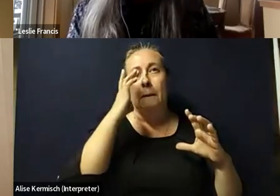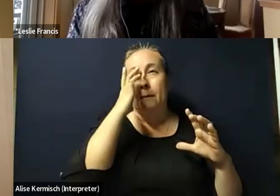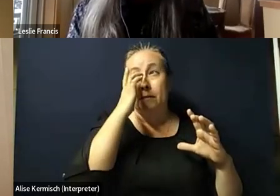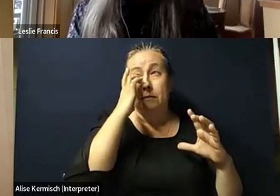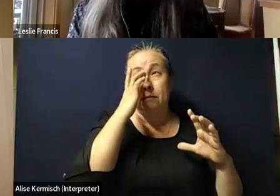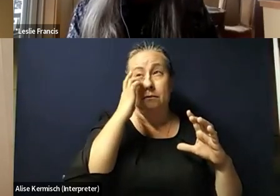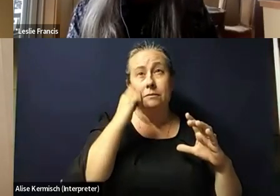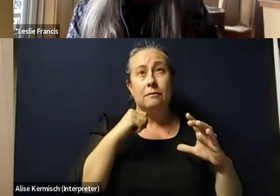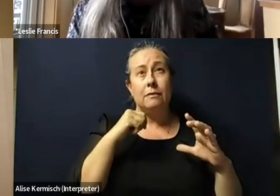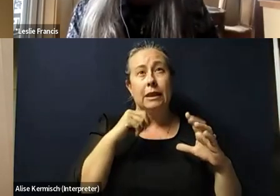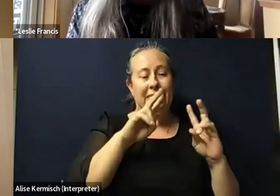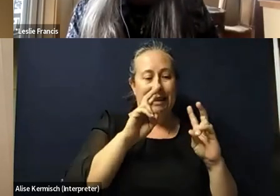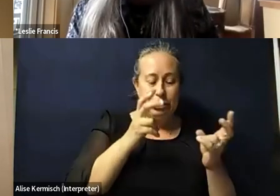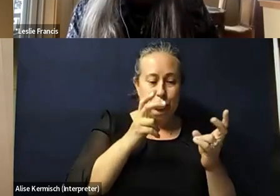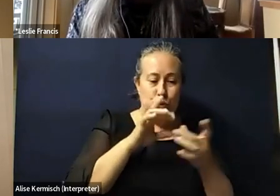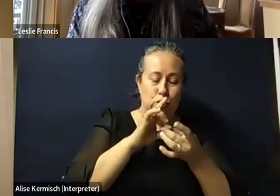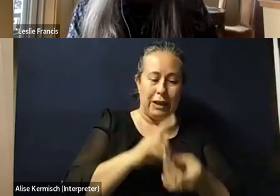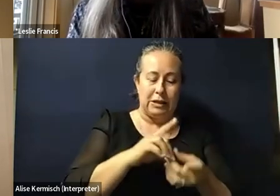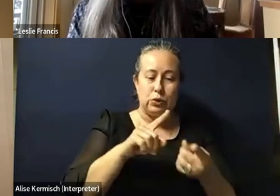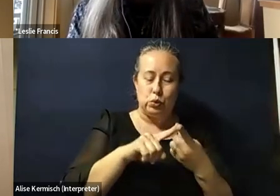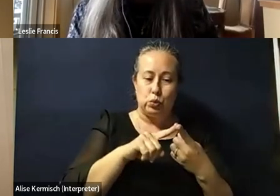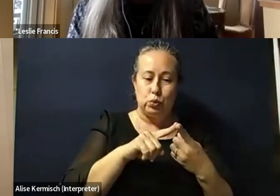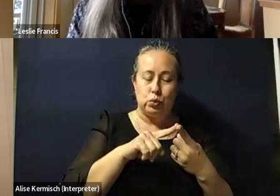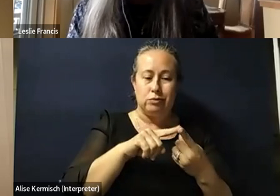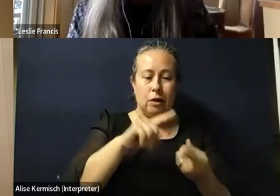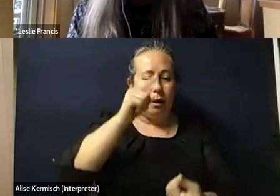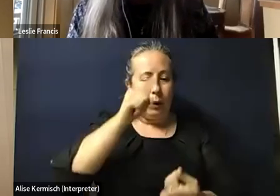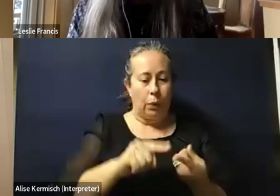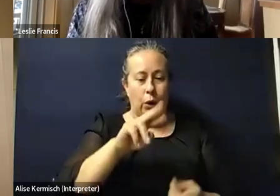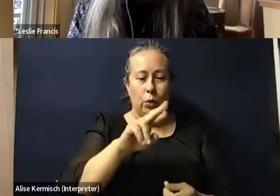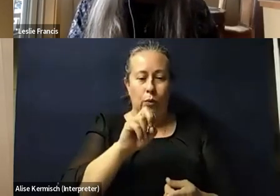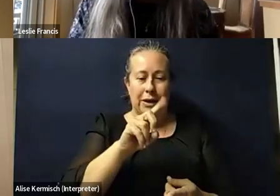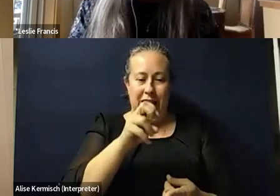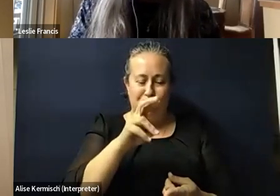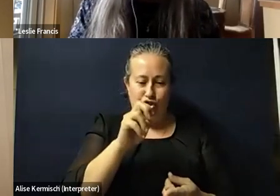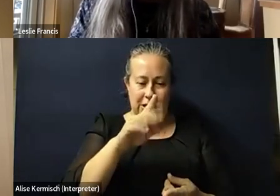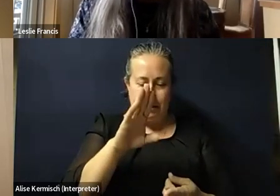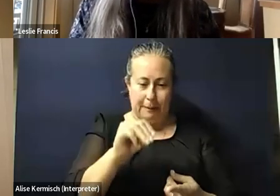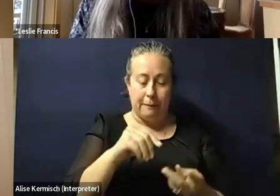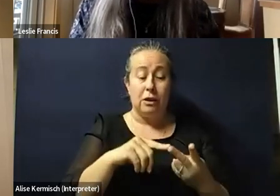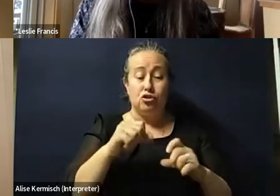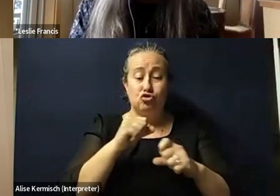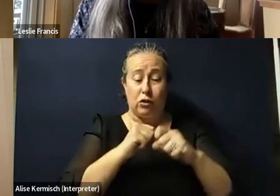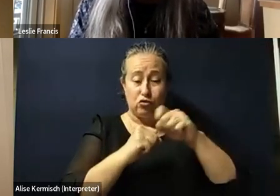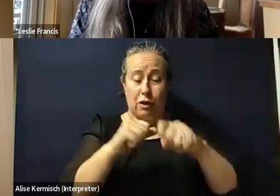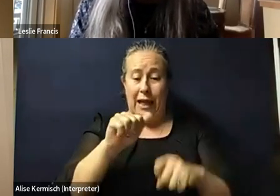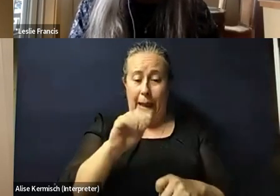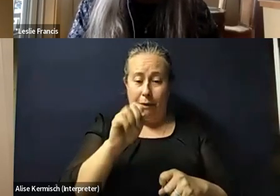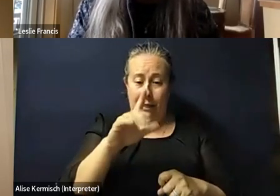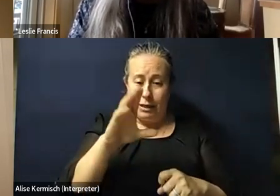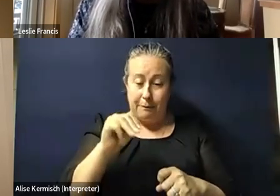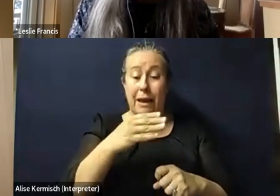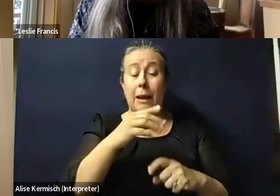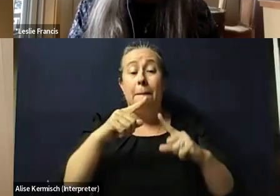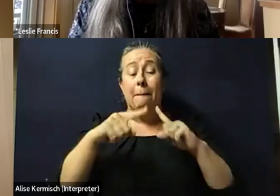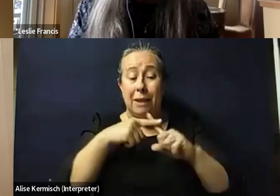the issues around reductionism, essentialism, structural ableism, and the fact at the same time that